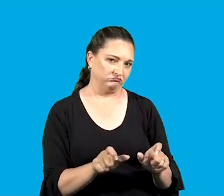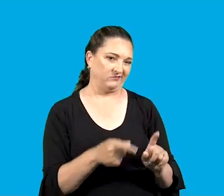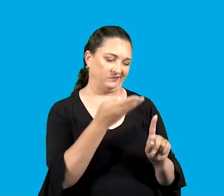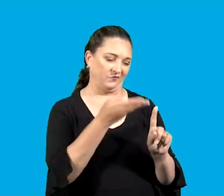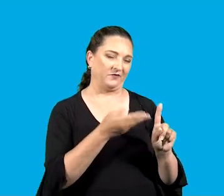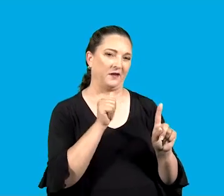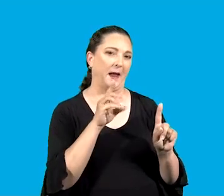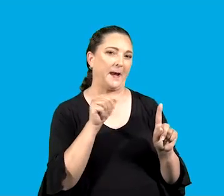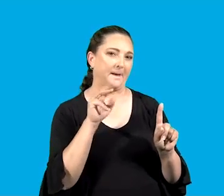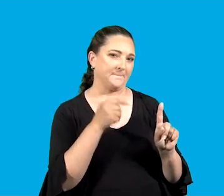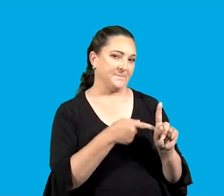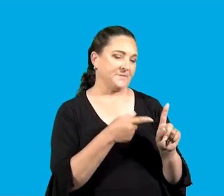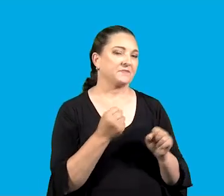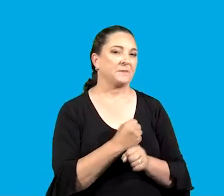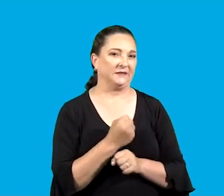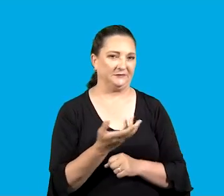made.